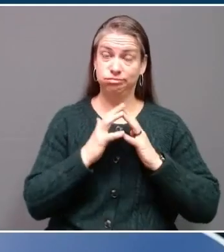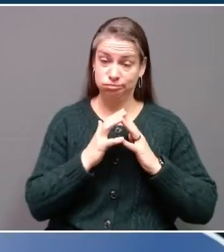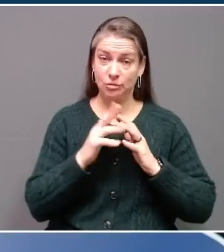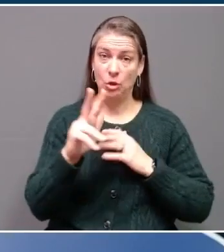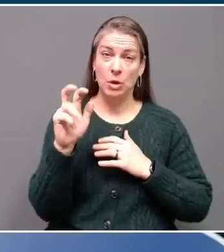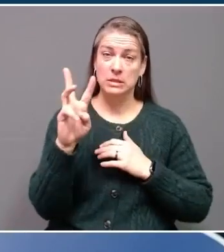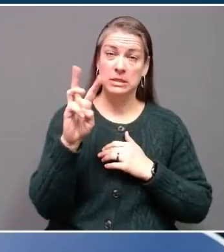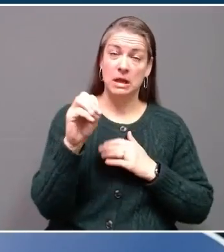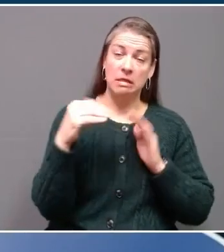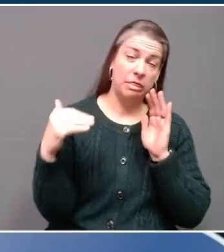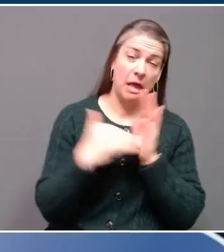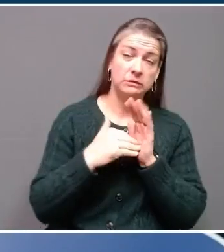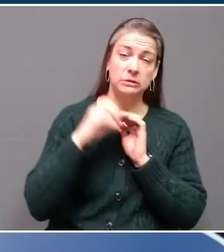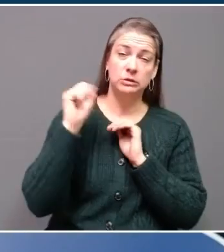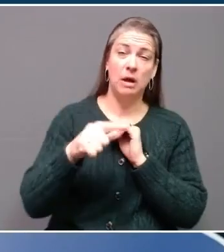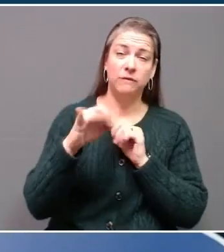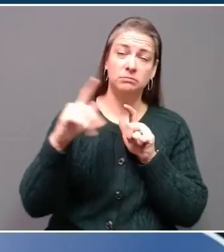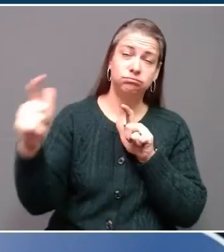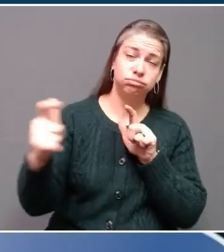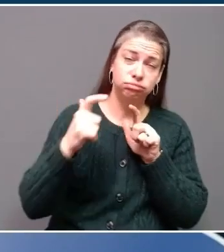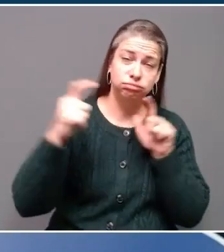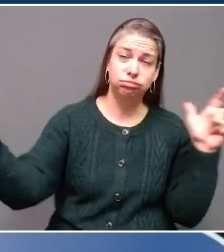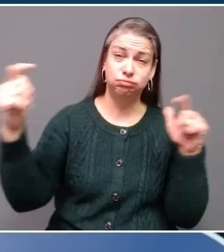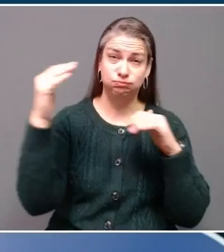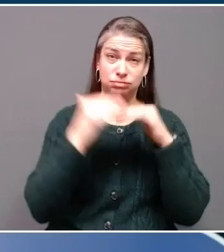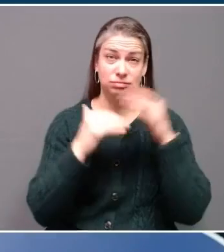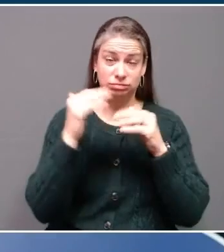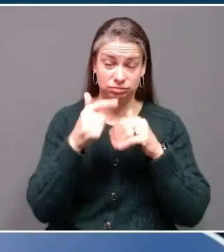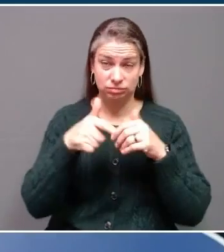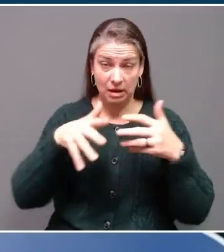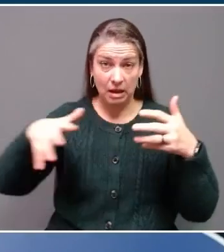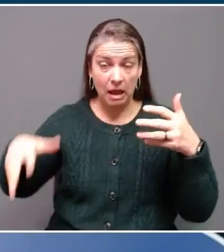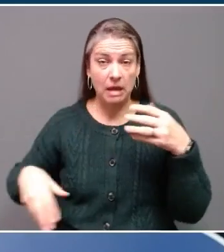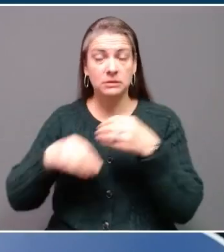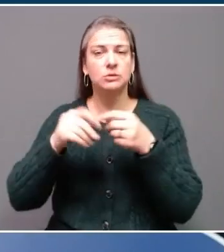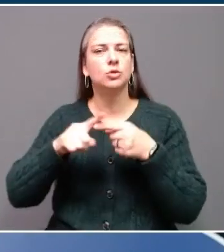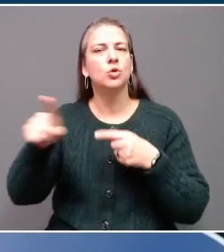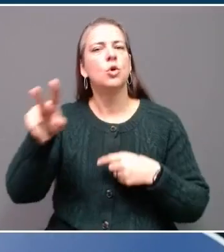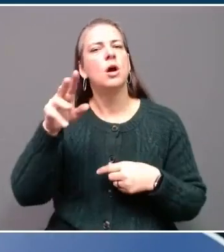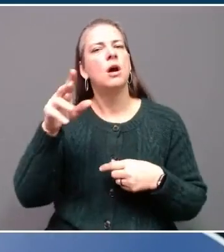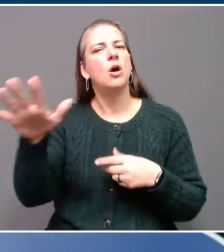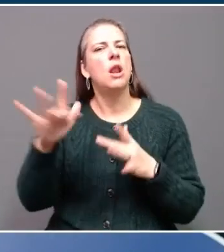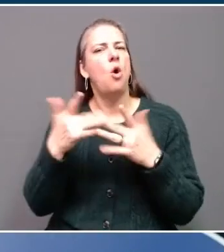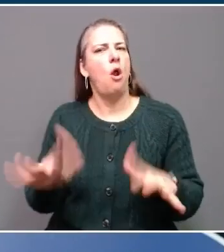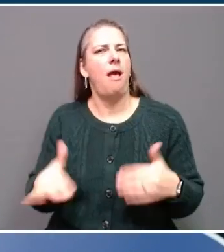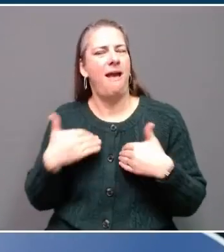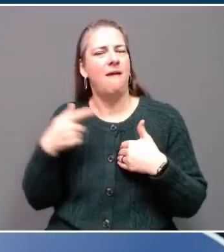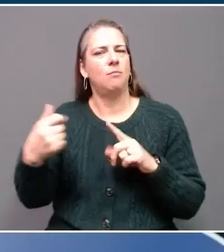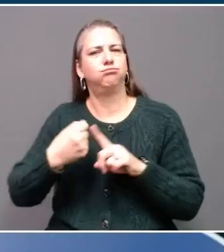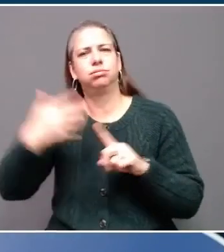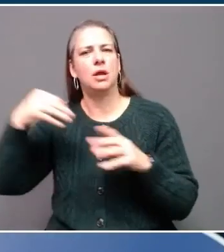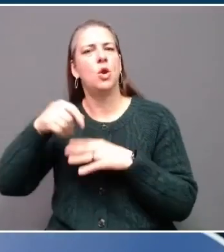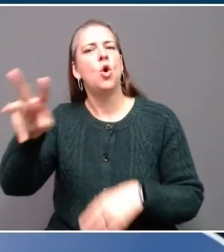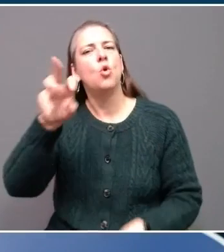foot distribution facility to add to its 1 million square foot network in Woodford County. I am excited to see